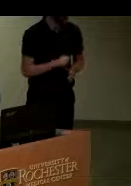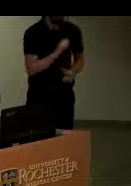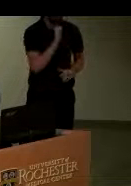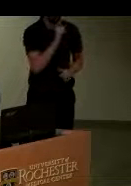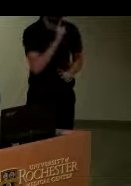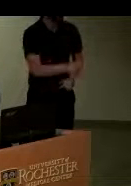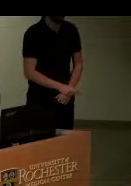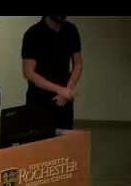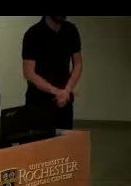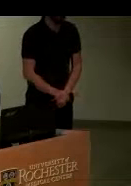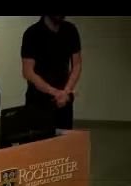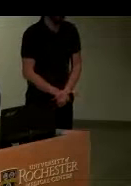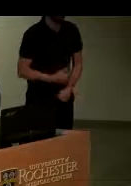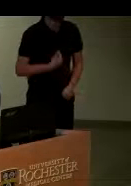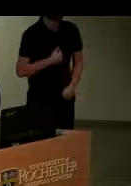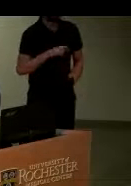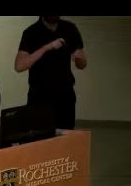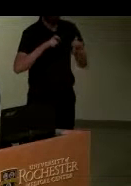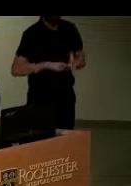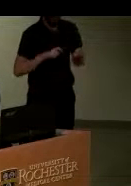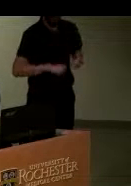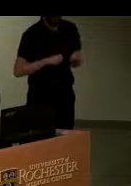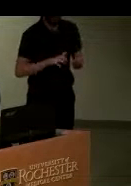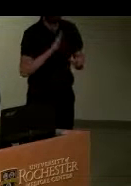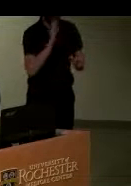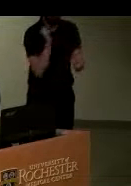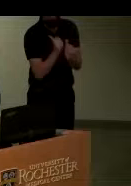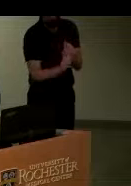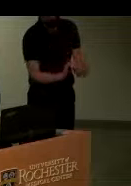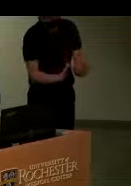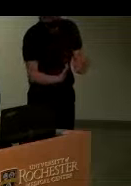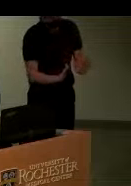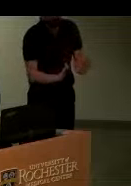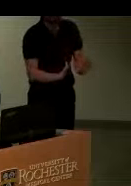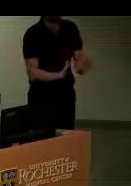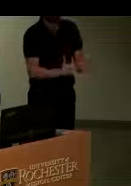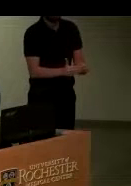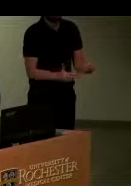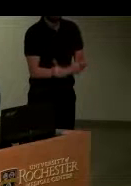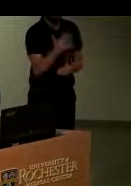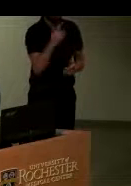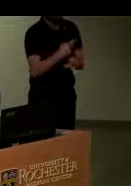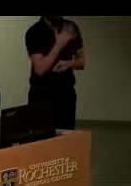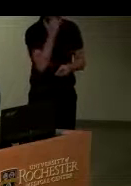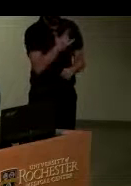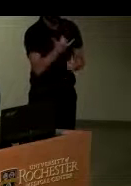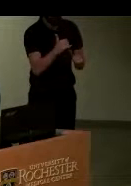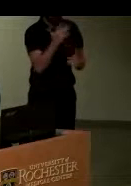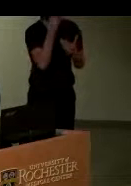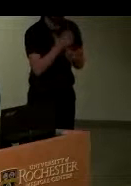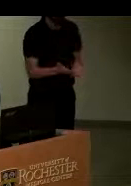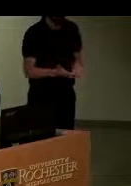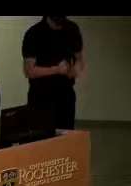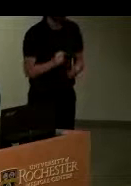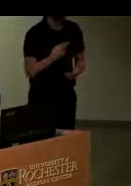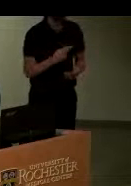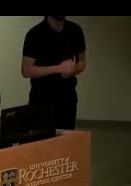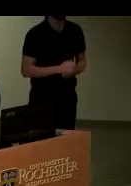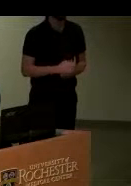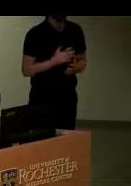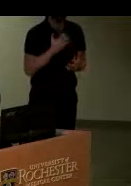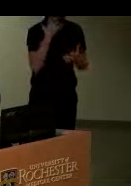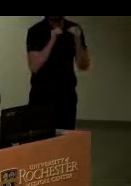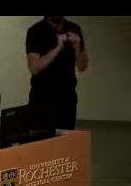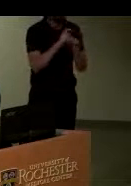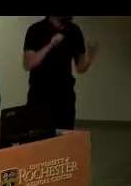real. And we really need to get beyond that and understand why you're so sick. And she started screaming,